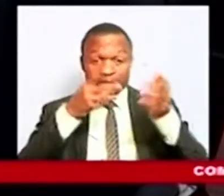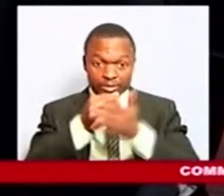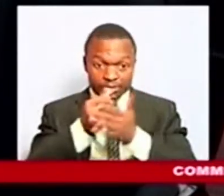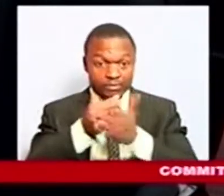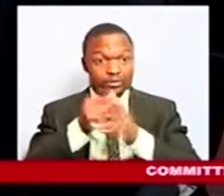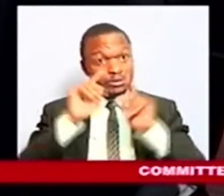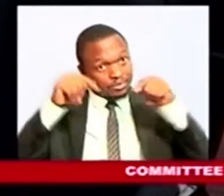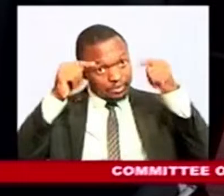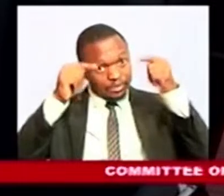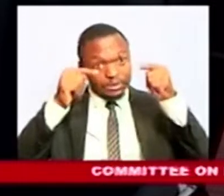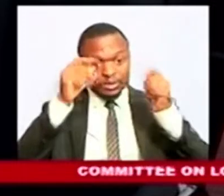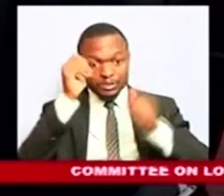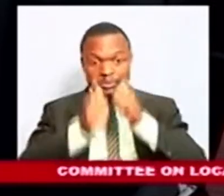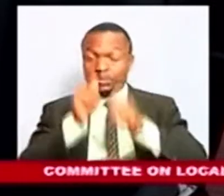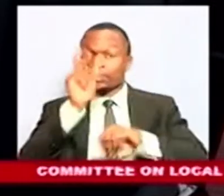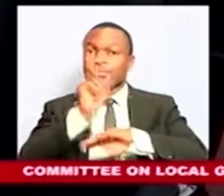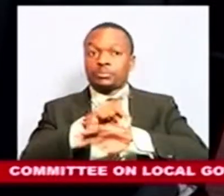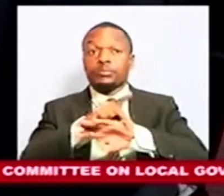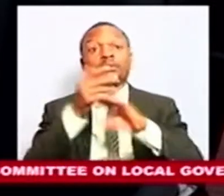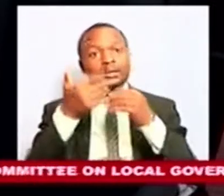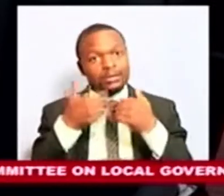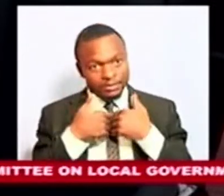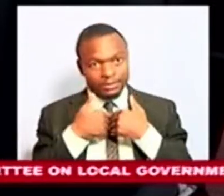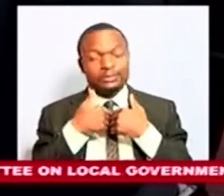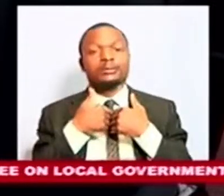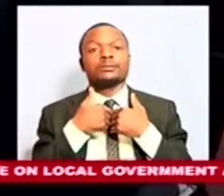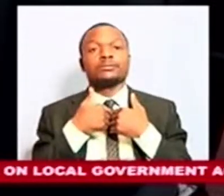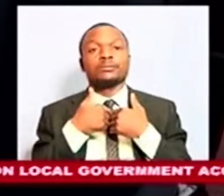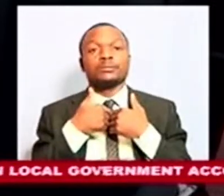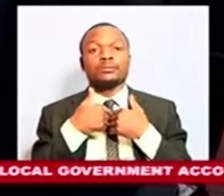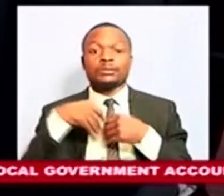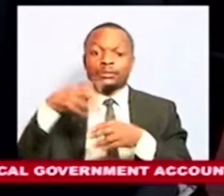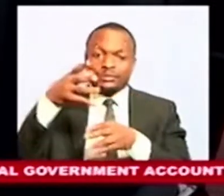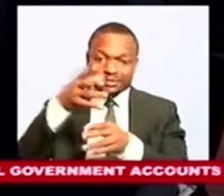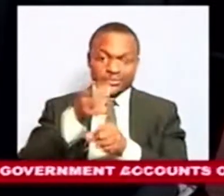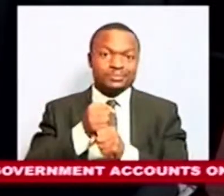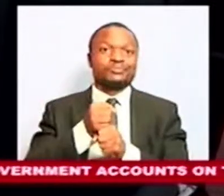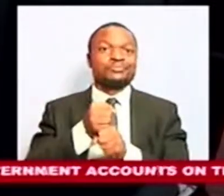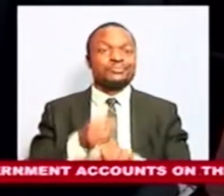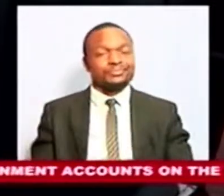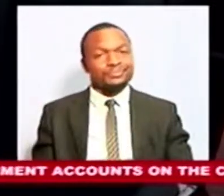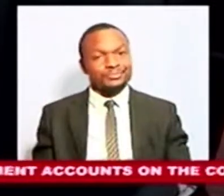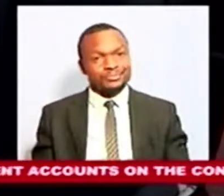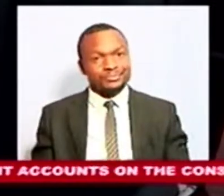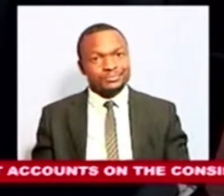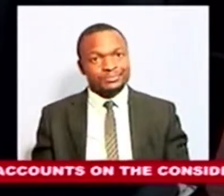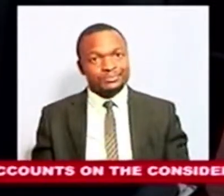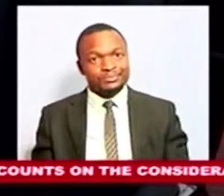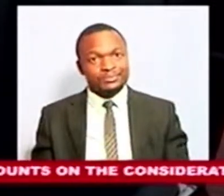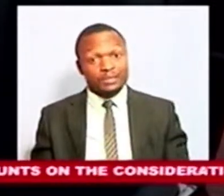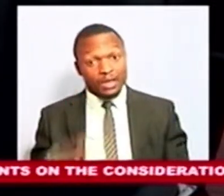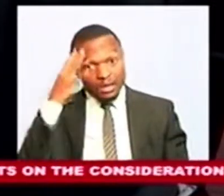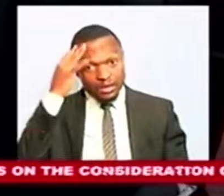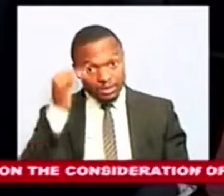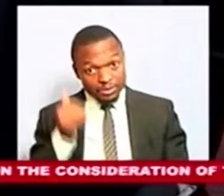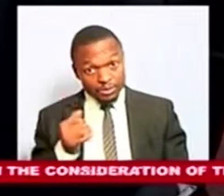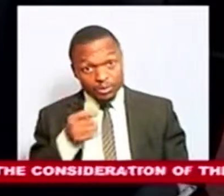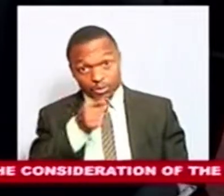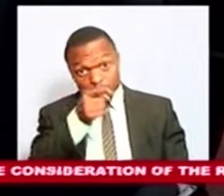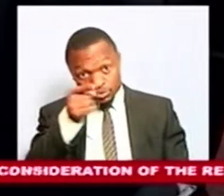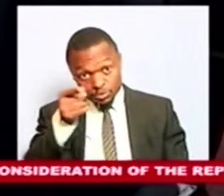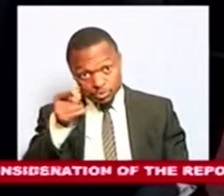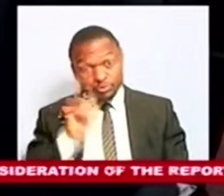progress that the project has achieved. So why did